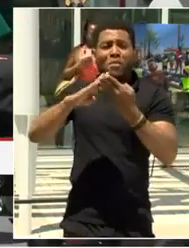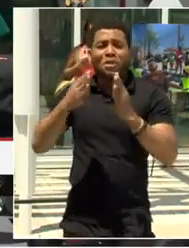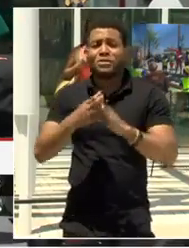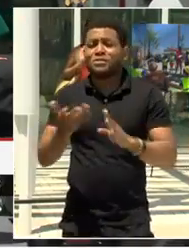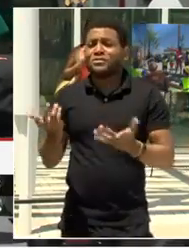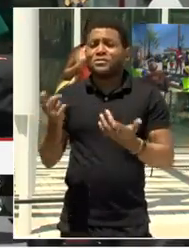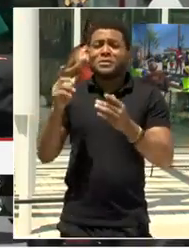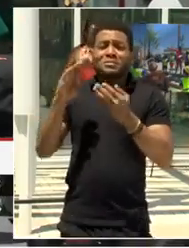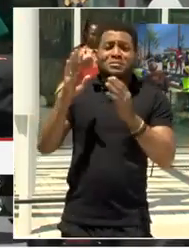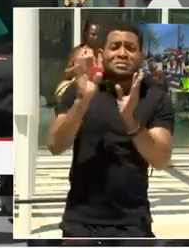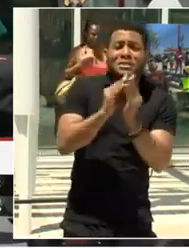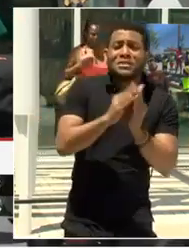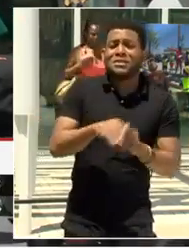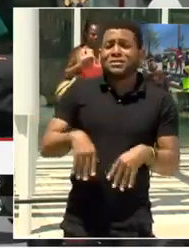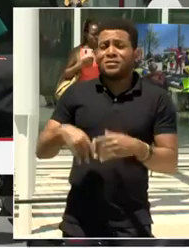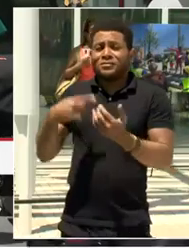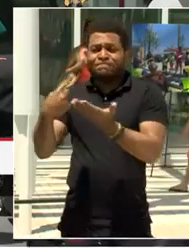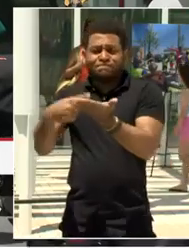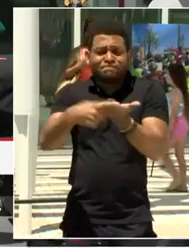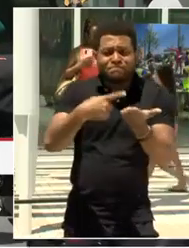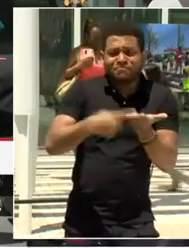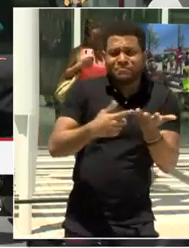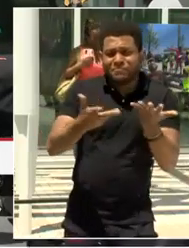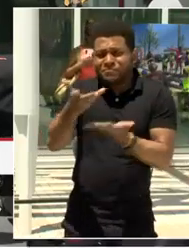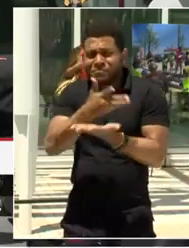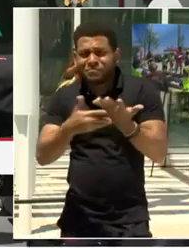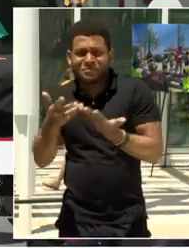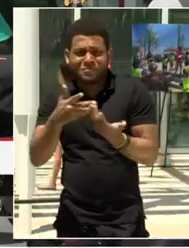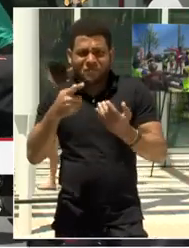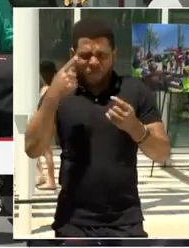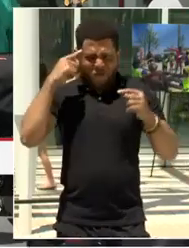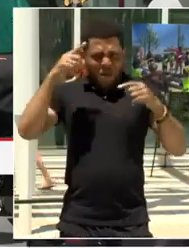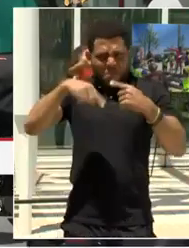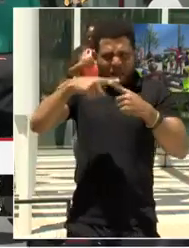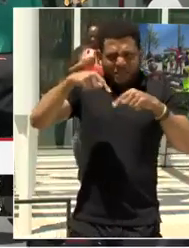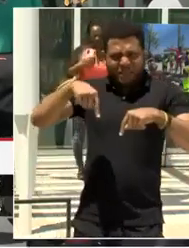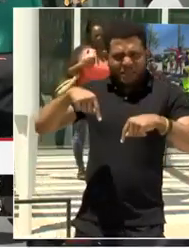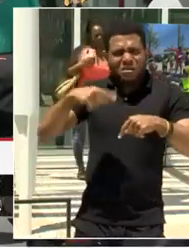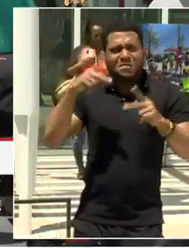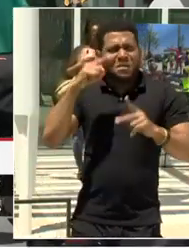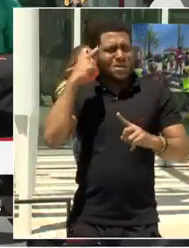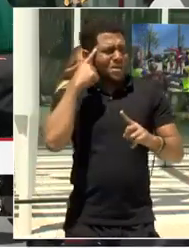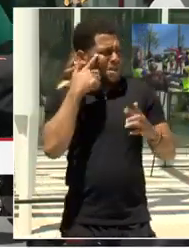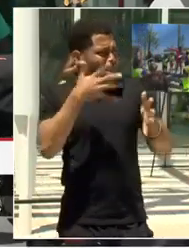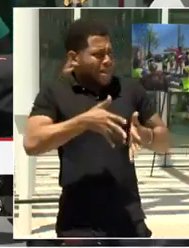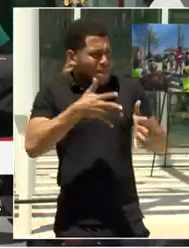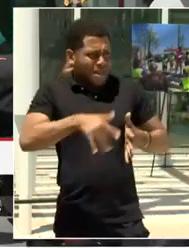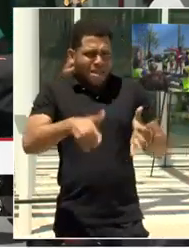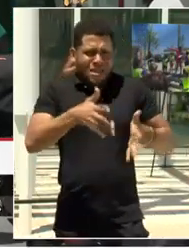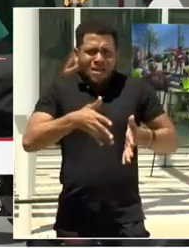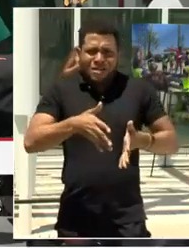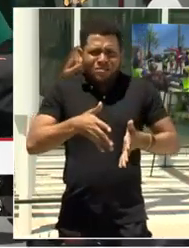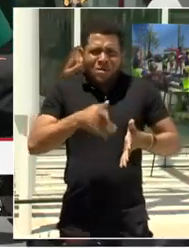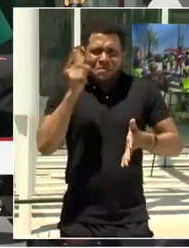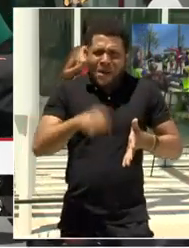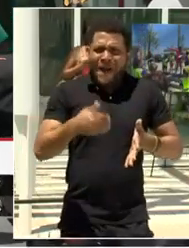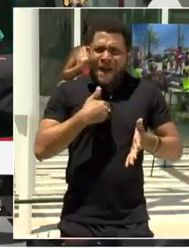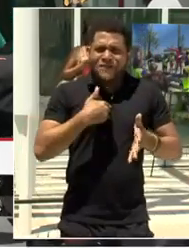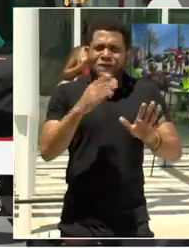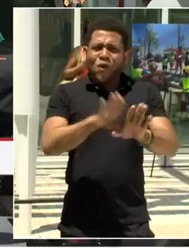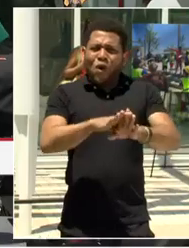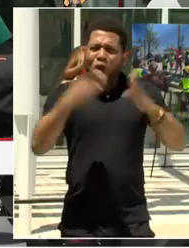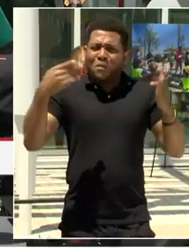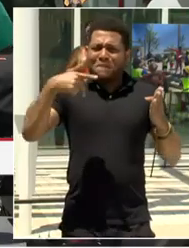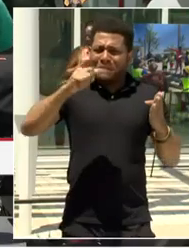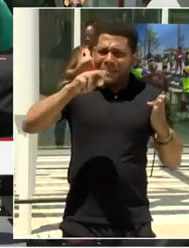skeptical about the public space existing. So I think it's very fitting that the first places to open here